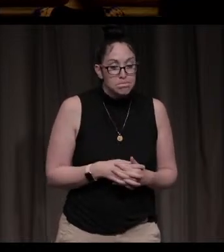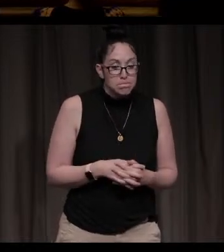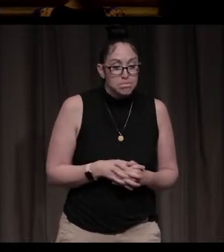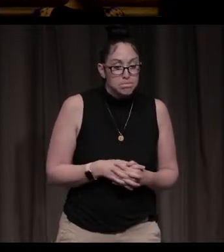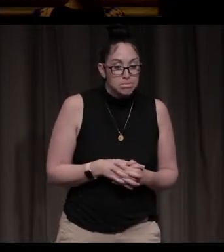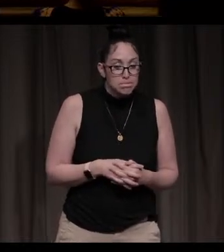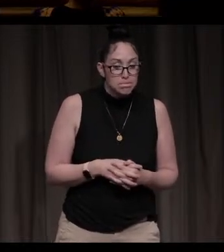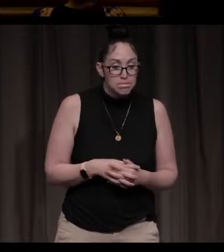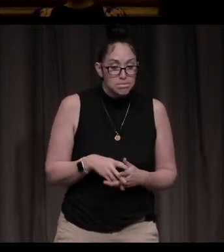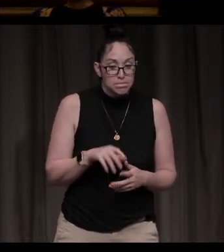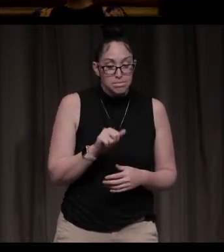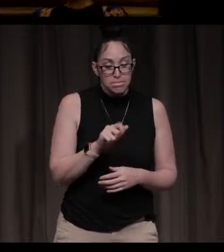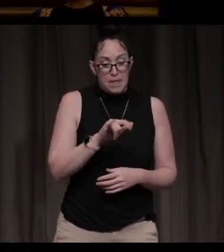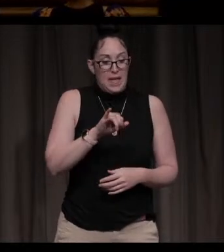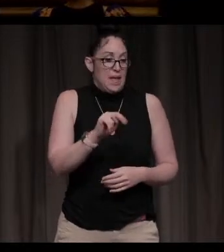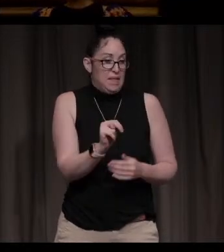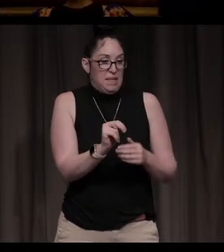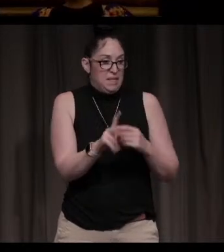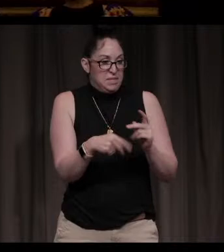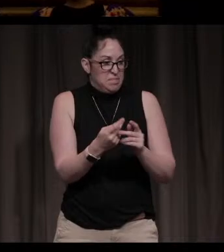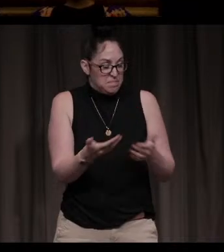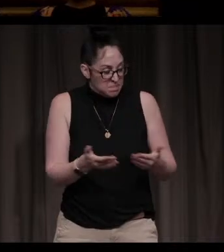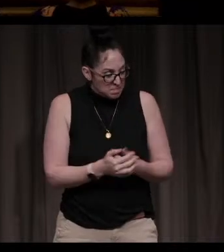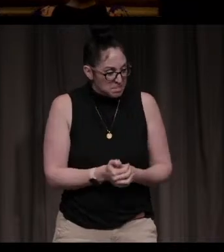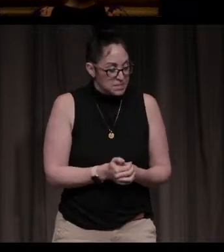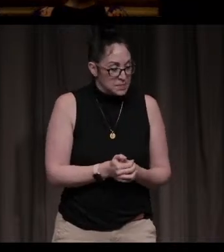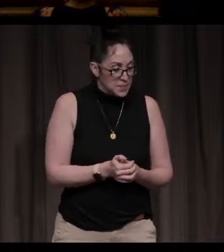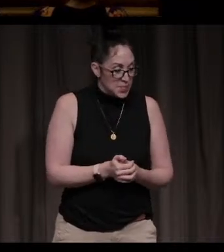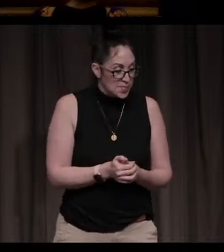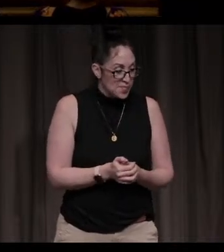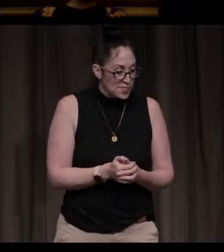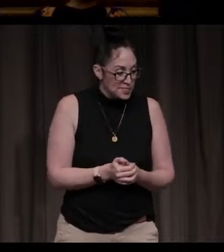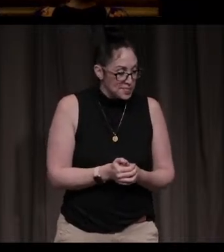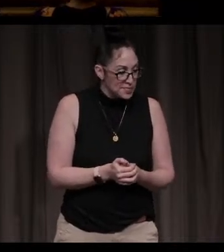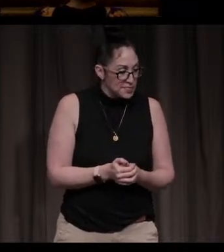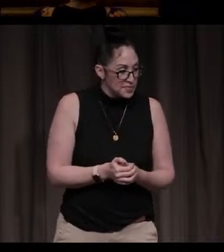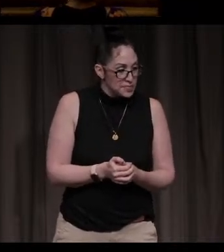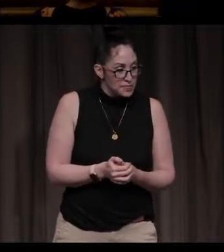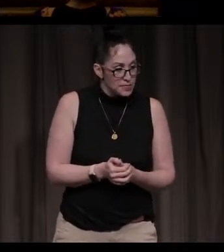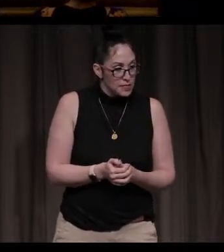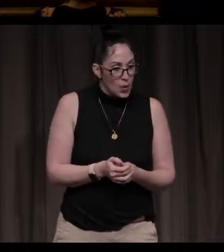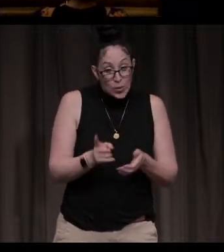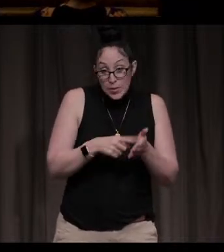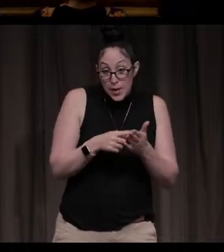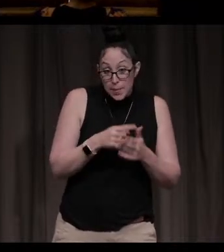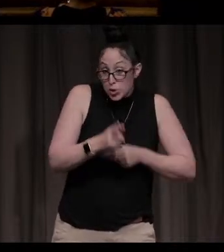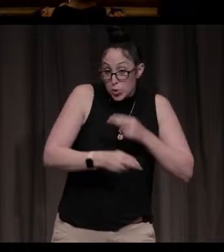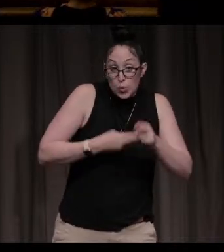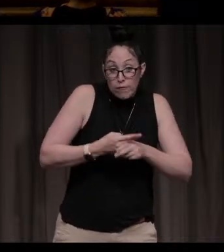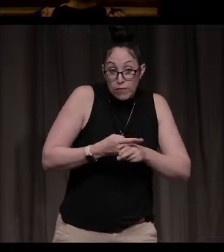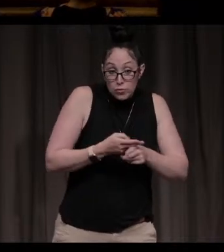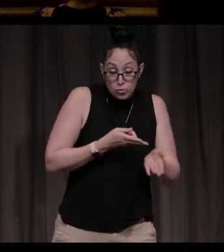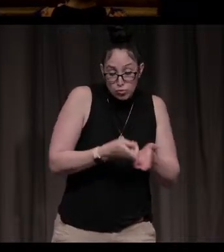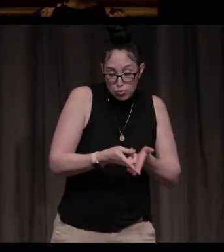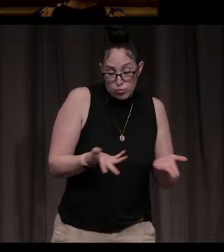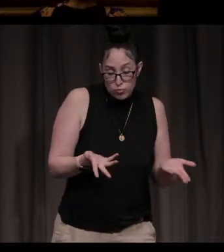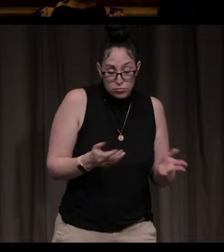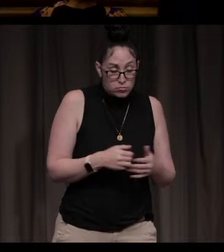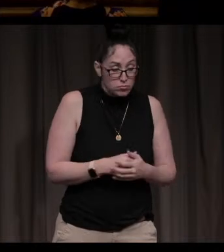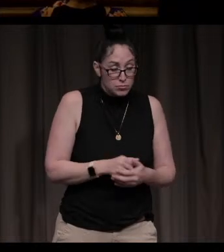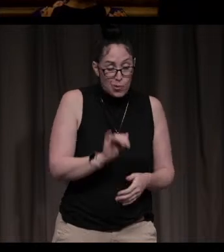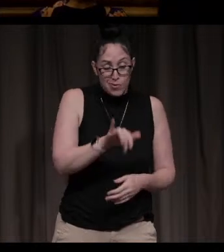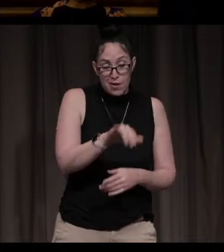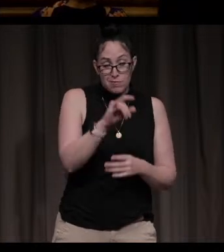bit very timeless or universal too. And that's basically abstraction, that's